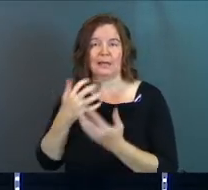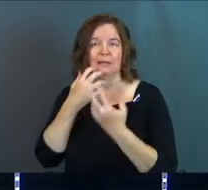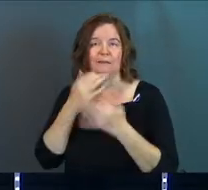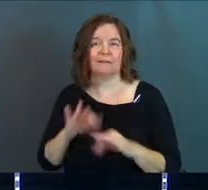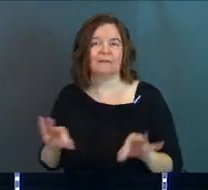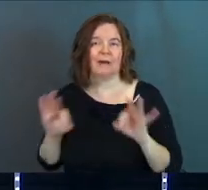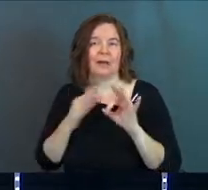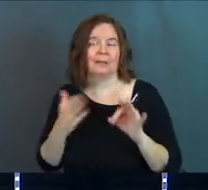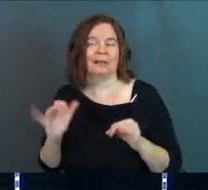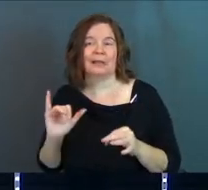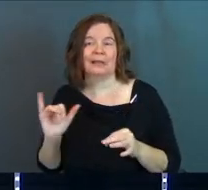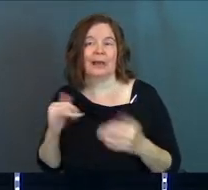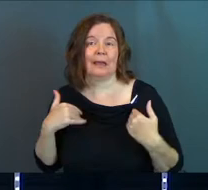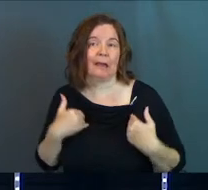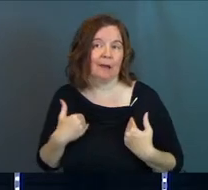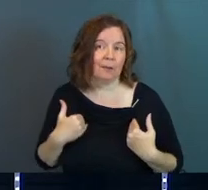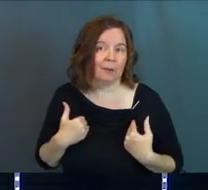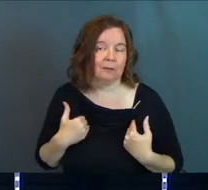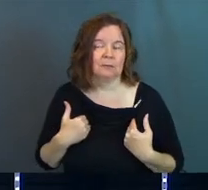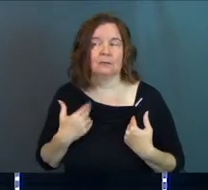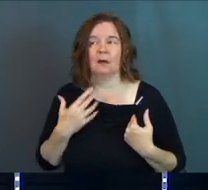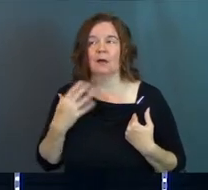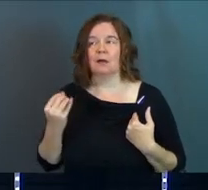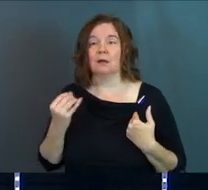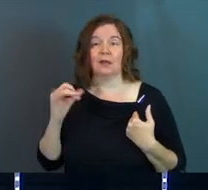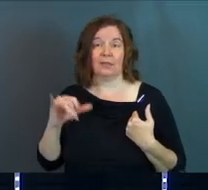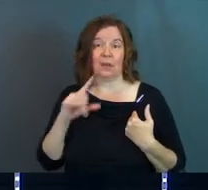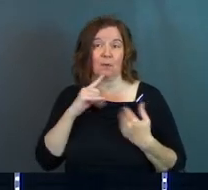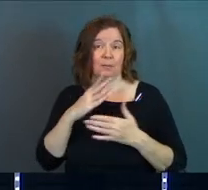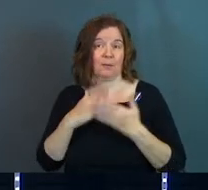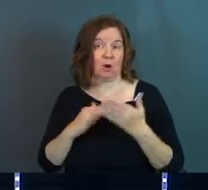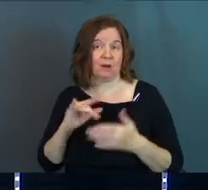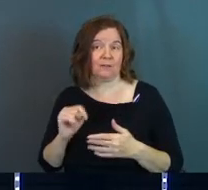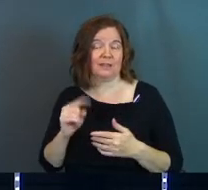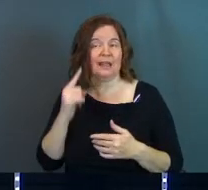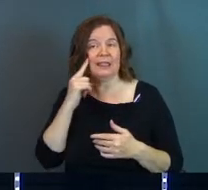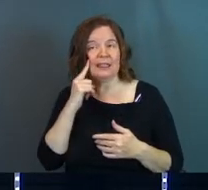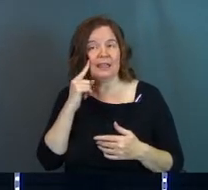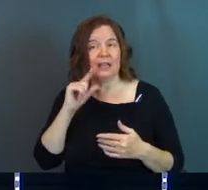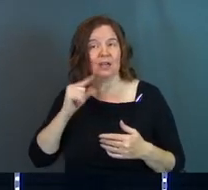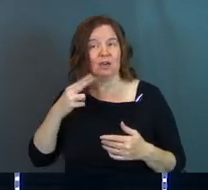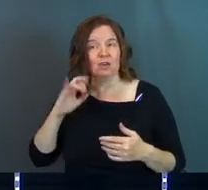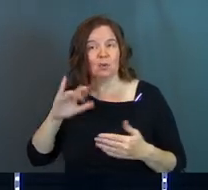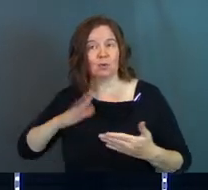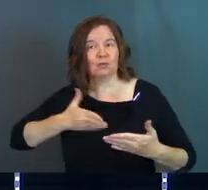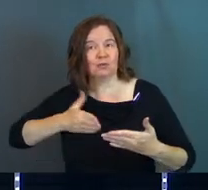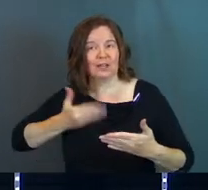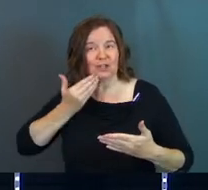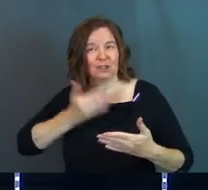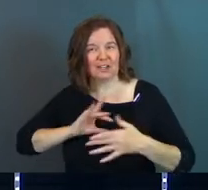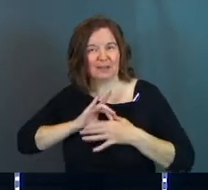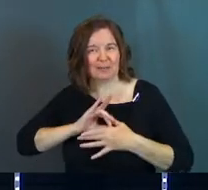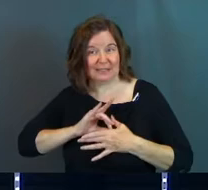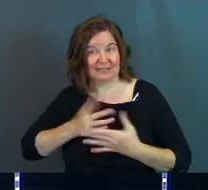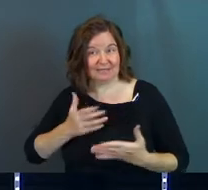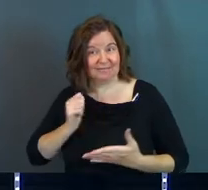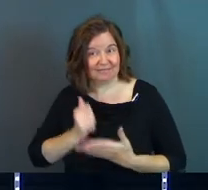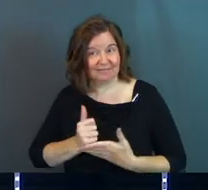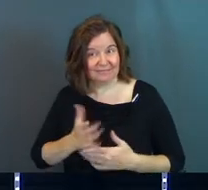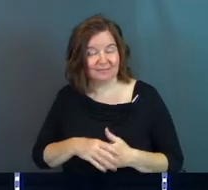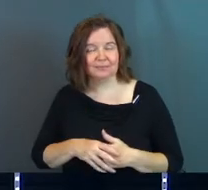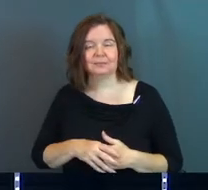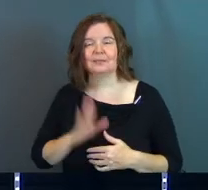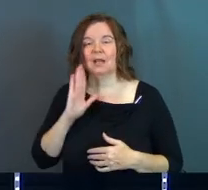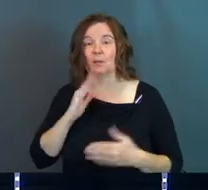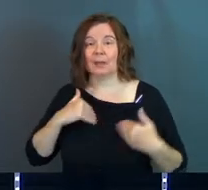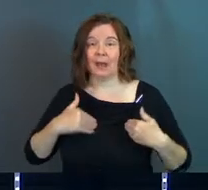valuable things like an animal, and that would be part of it. Think grilling good meat, amen? Okay,